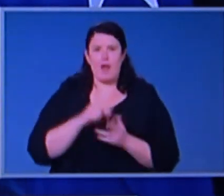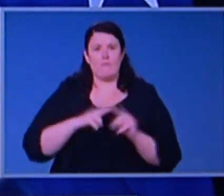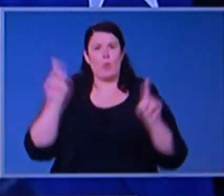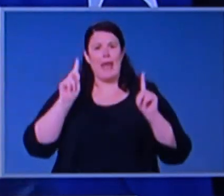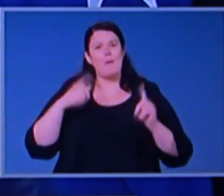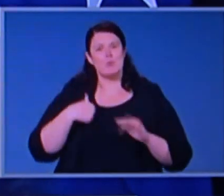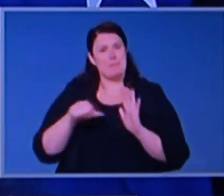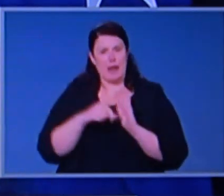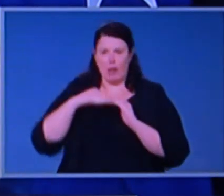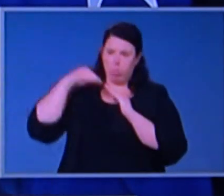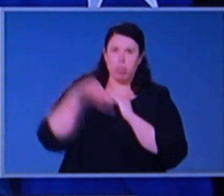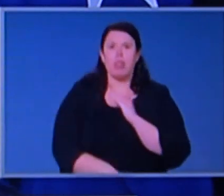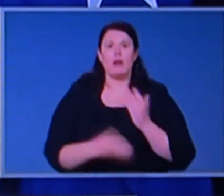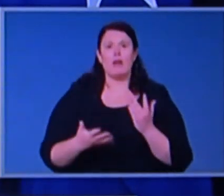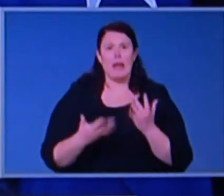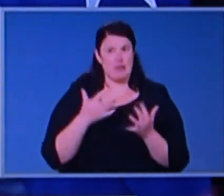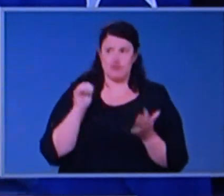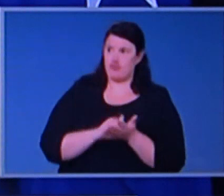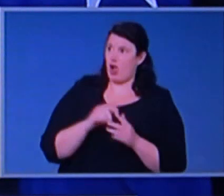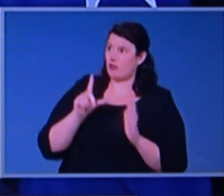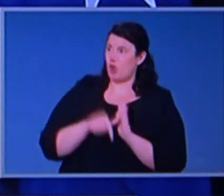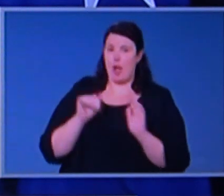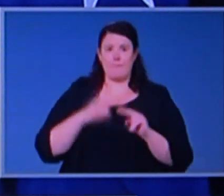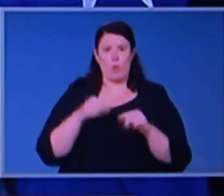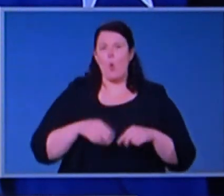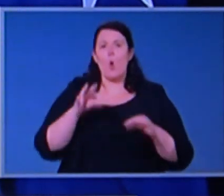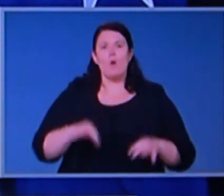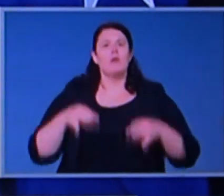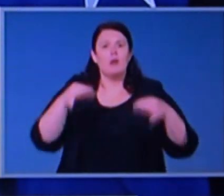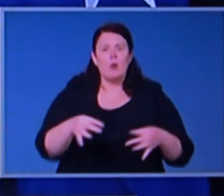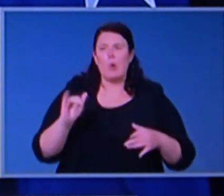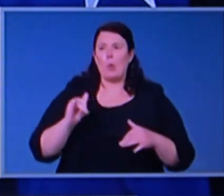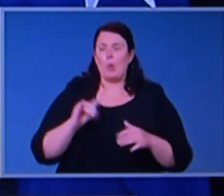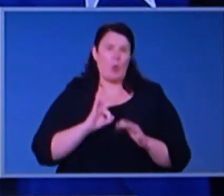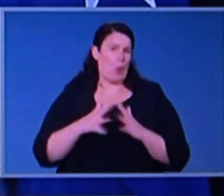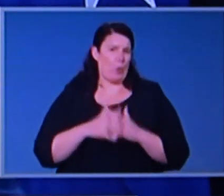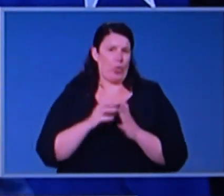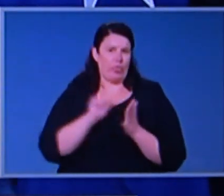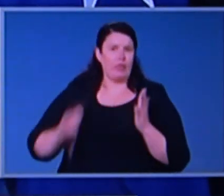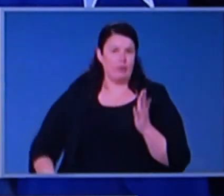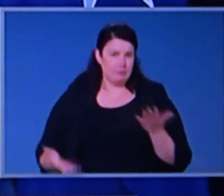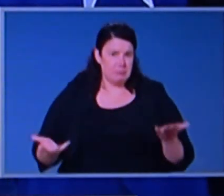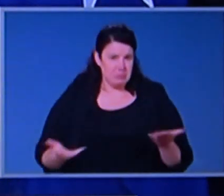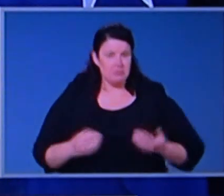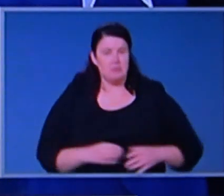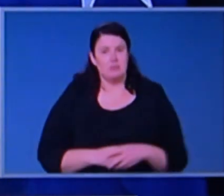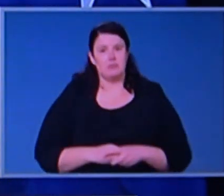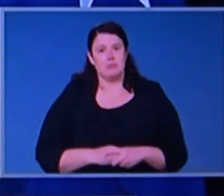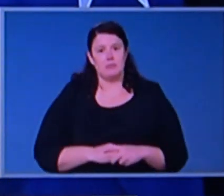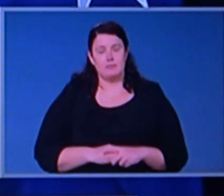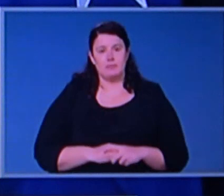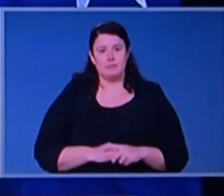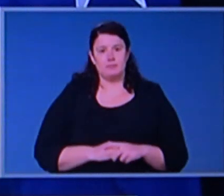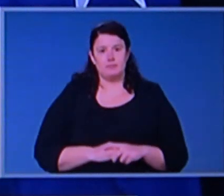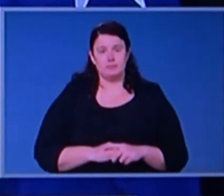been made in the past. I mean, I don't think I could be more upfront about that. I'm not drawing into any conclusions on any